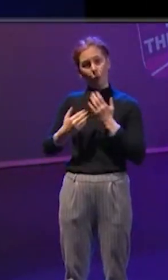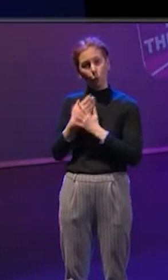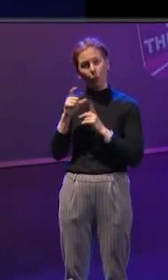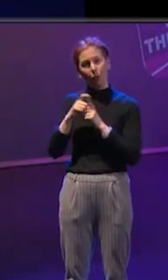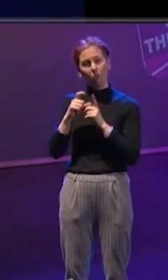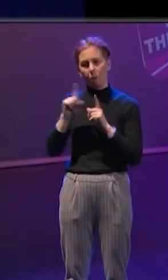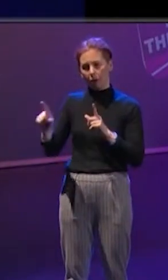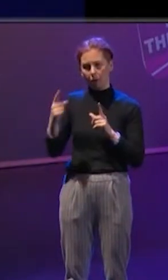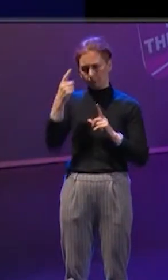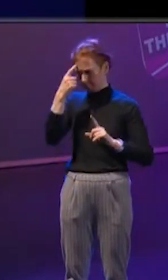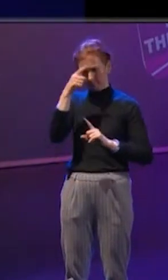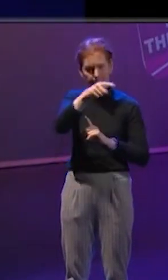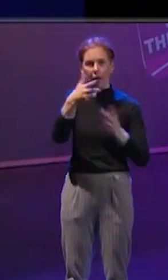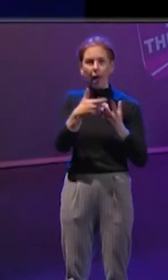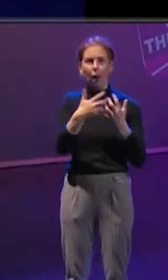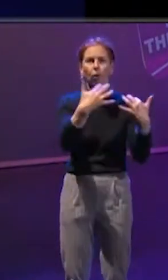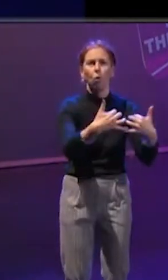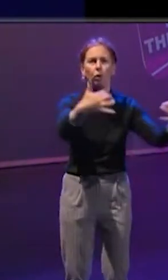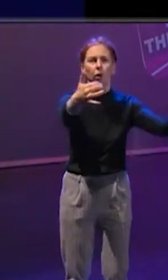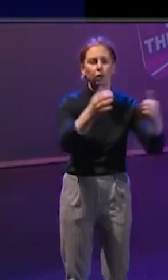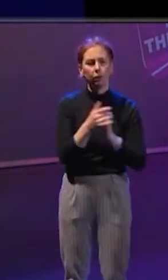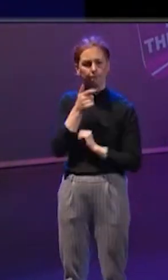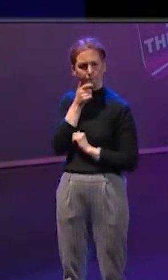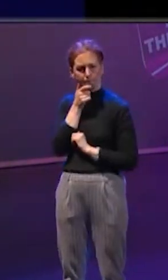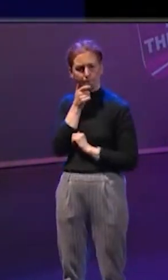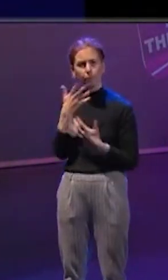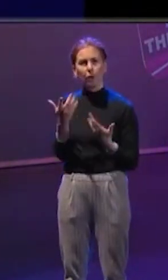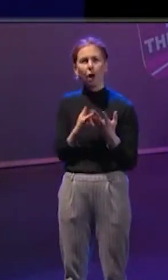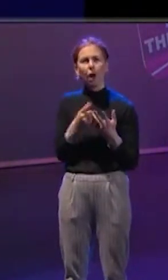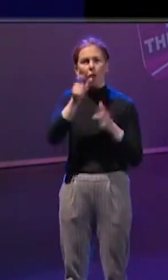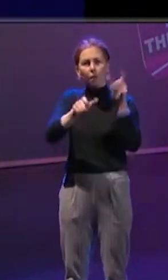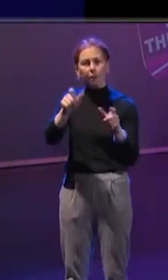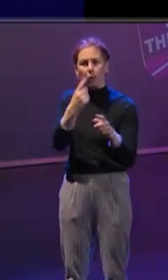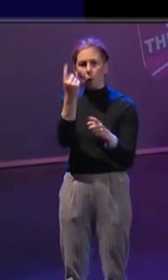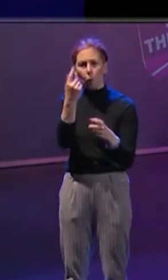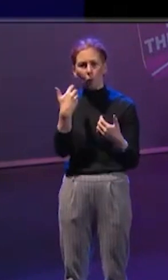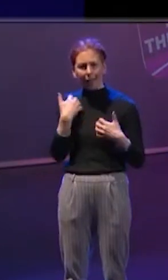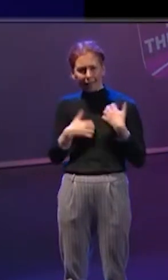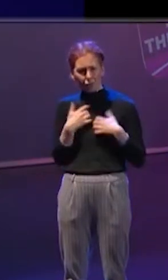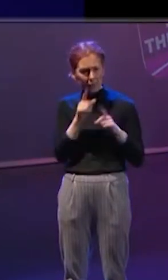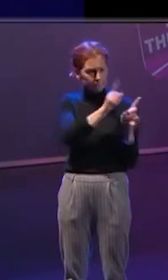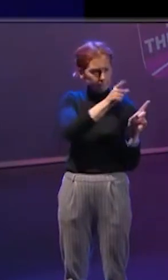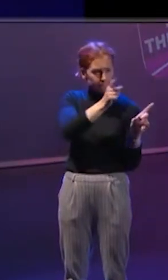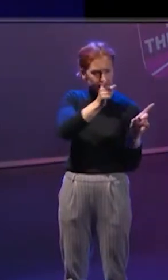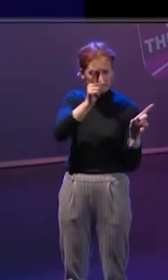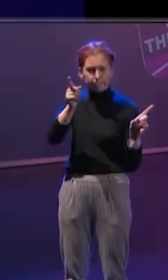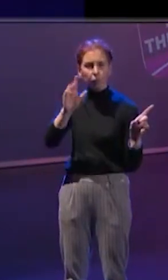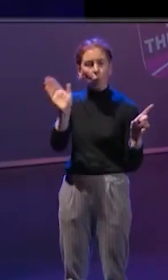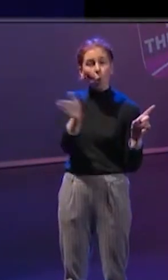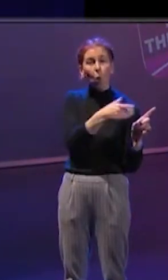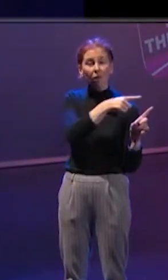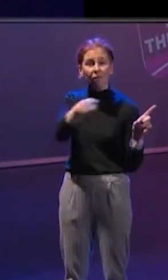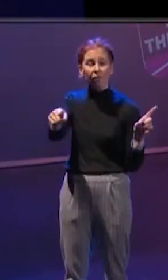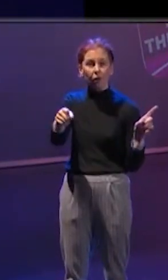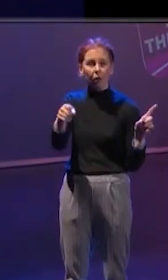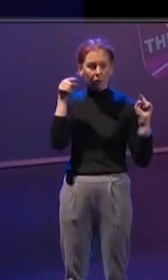target audience? What other people might be interested in it? Like, all of that thing is about crafting the